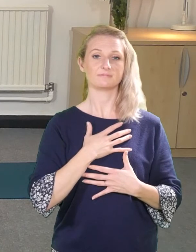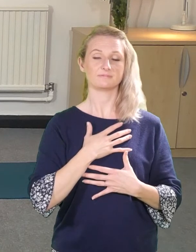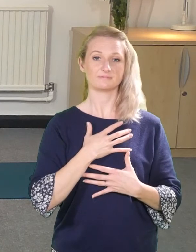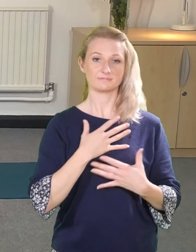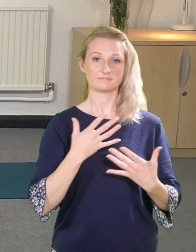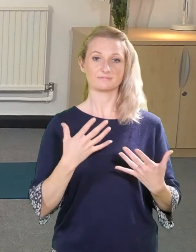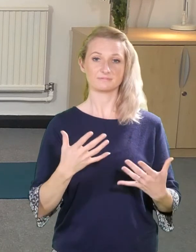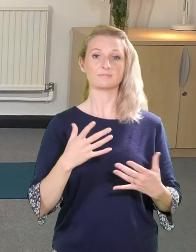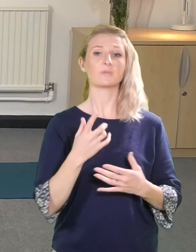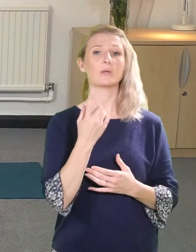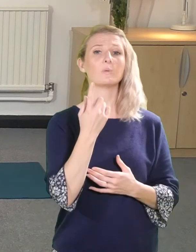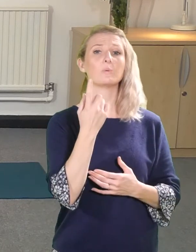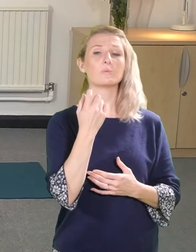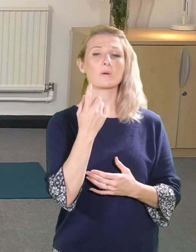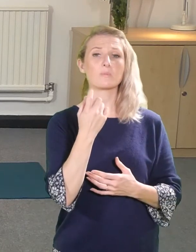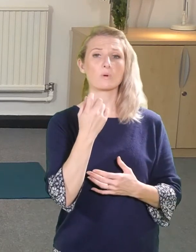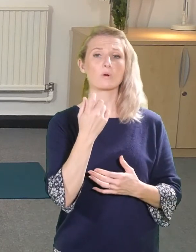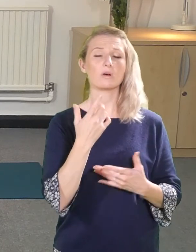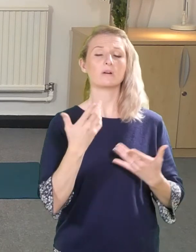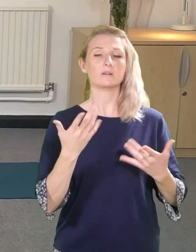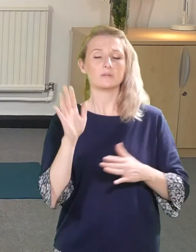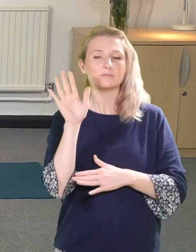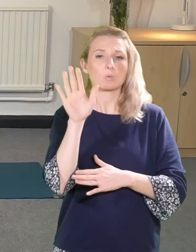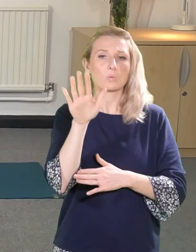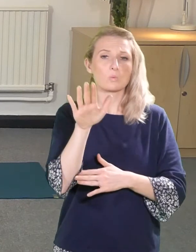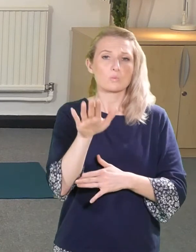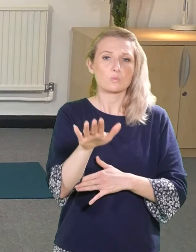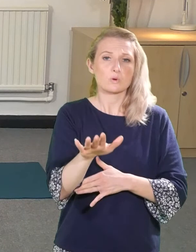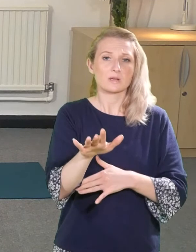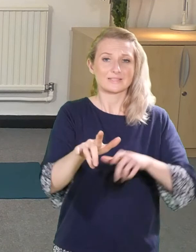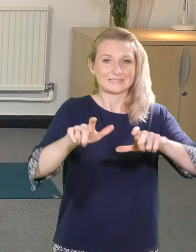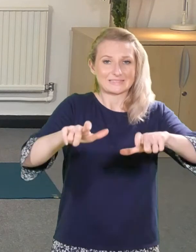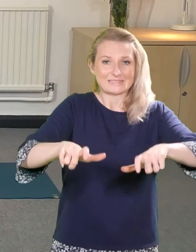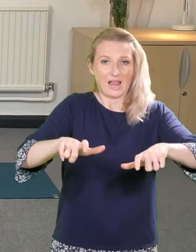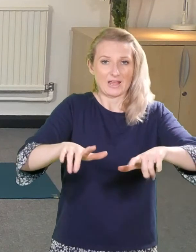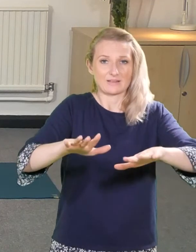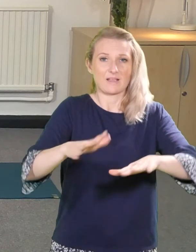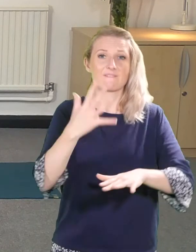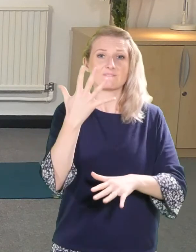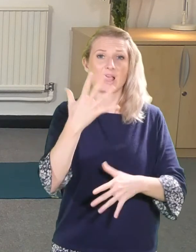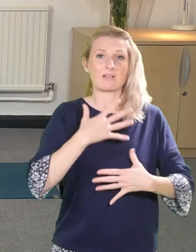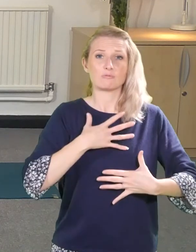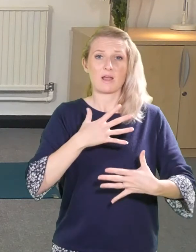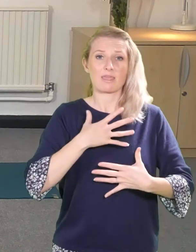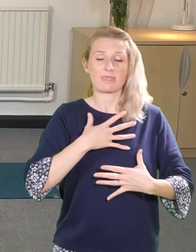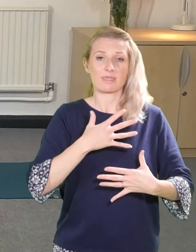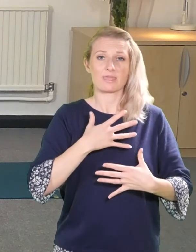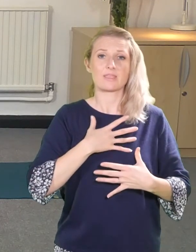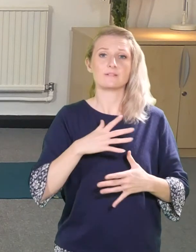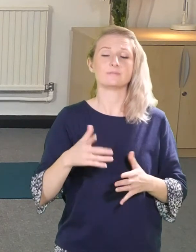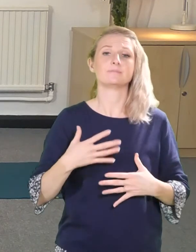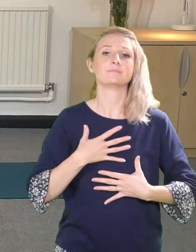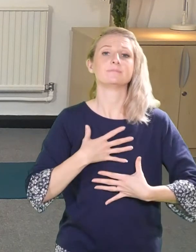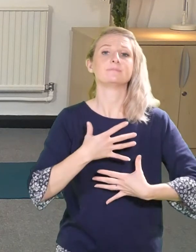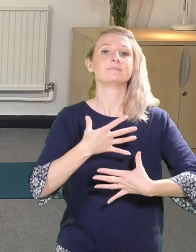On this final time, we're going to stay in the forward bend for 5 deep breaths. Inhale.